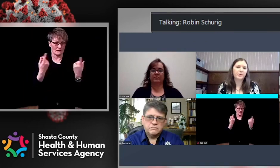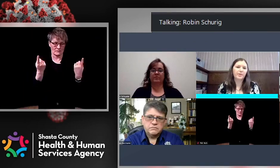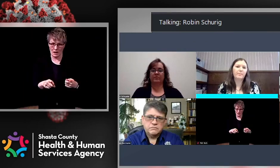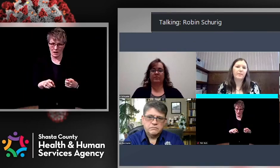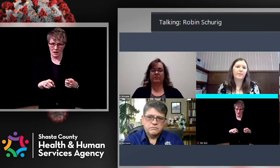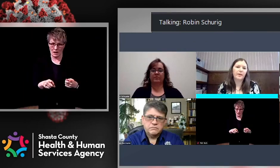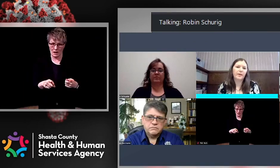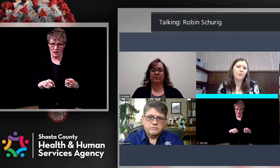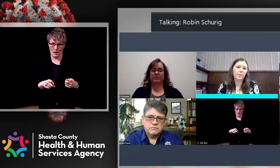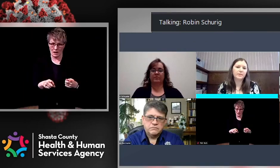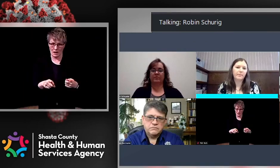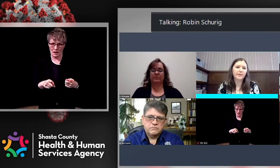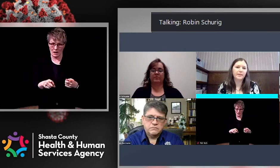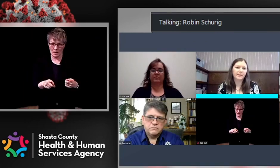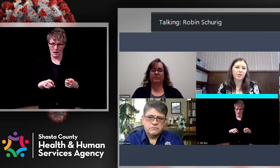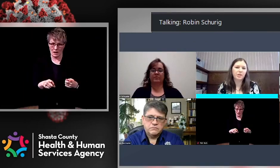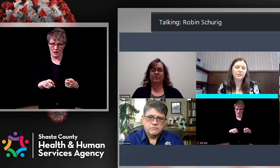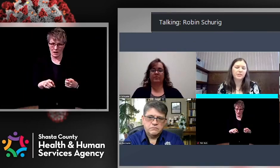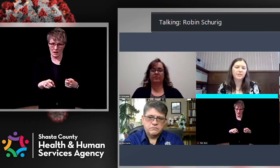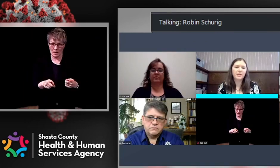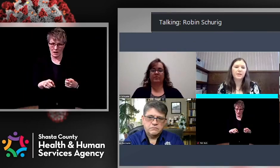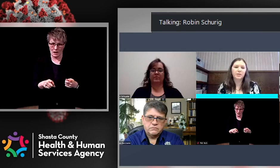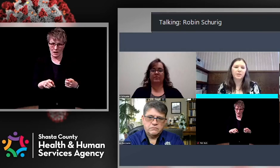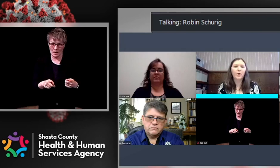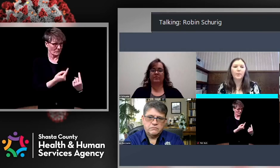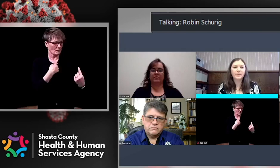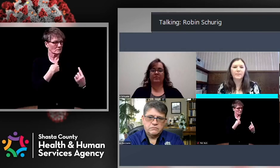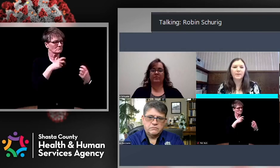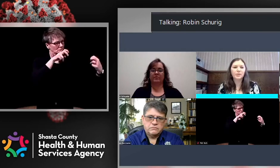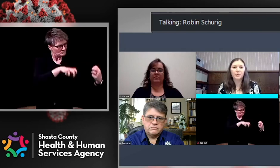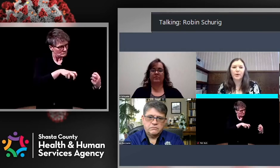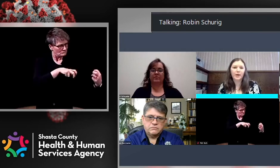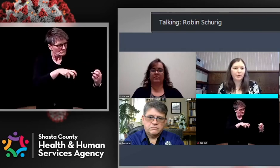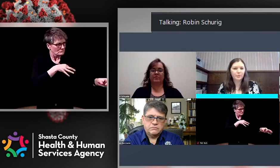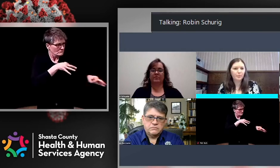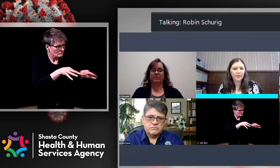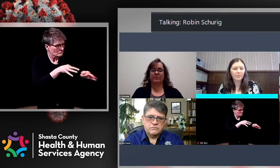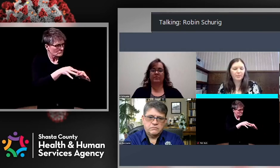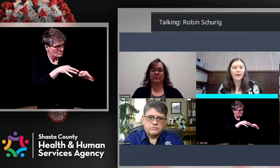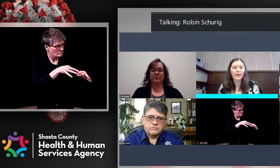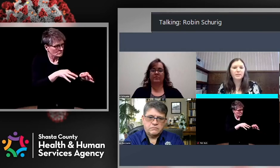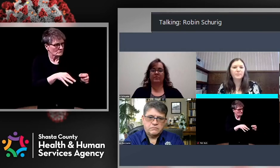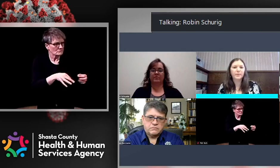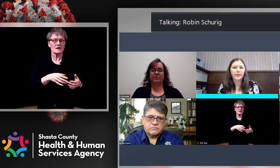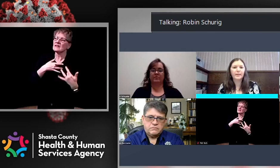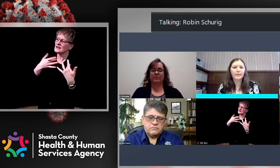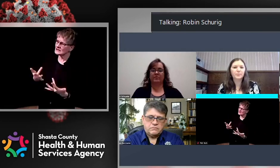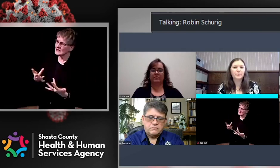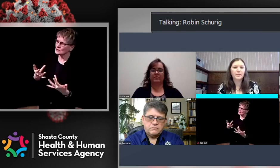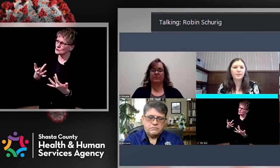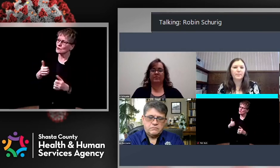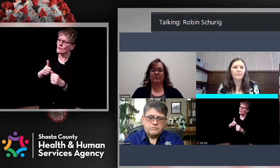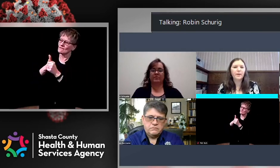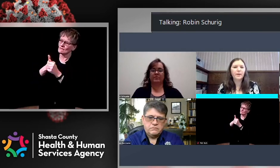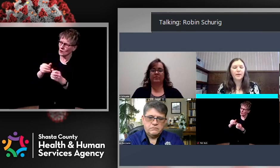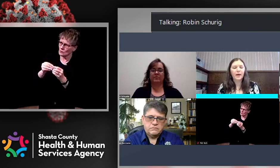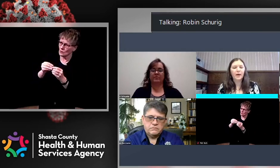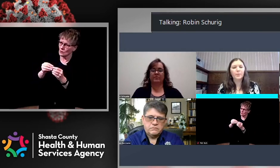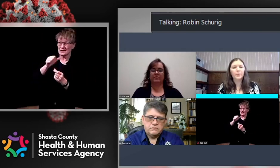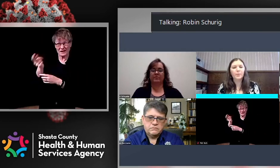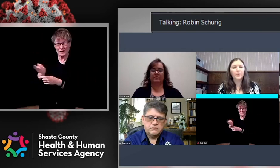that we have to share with them, and they are willing to make some changes. They don't always come into 100% compliance, but they at least put